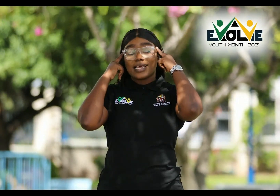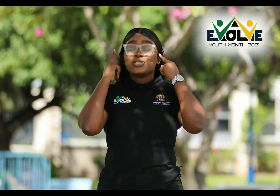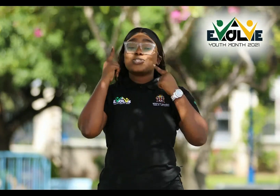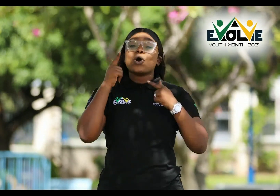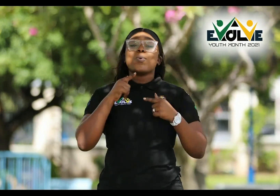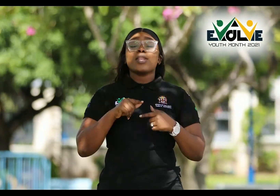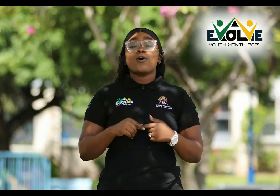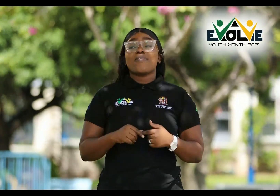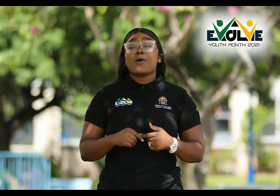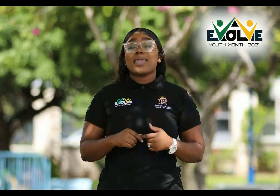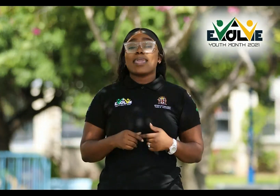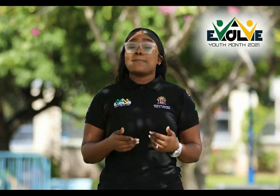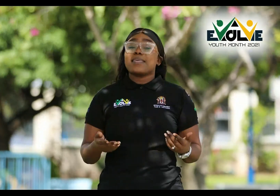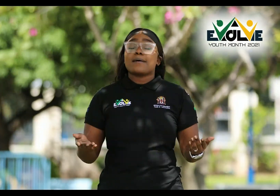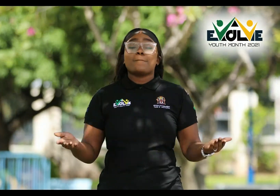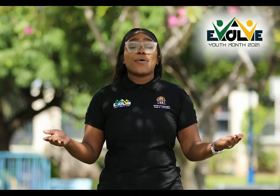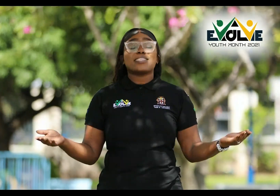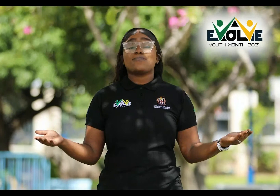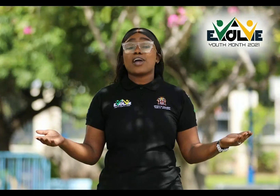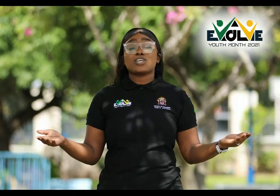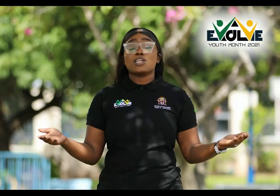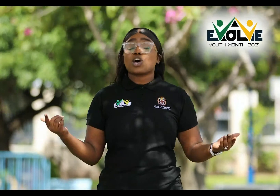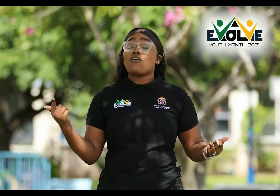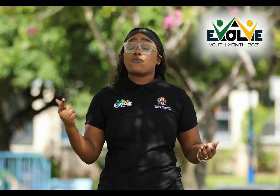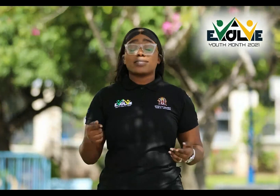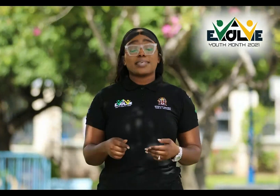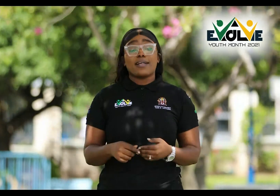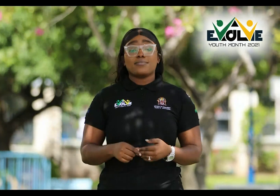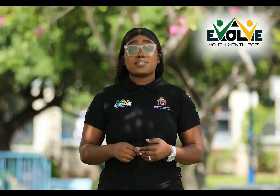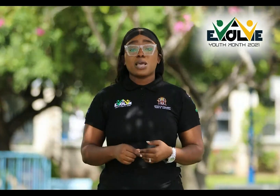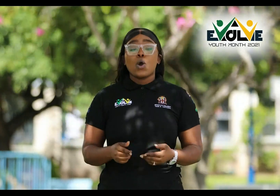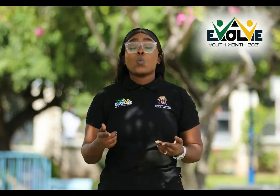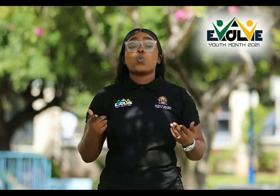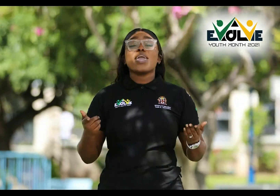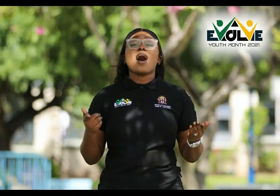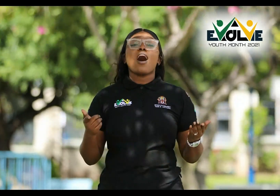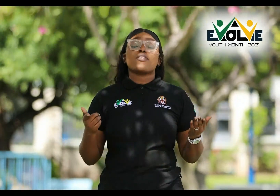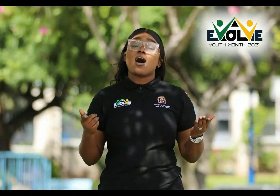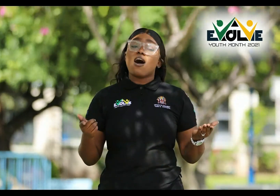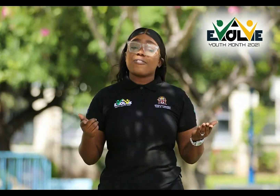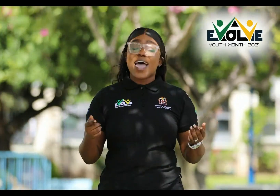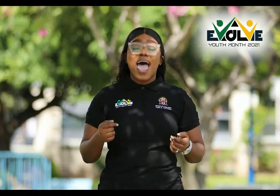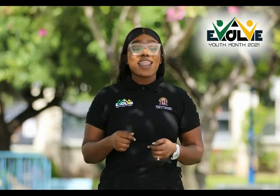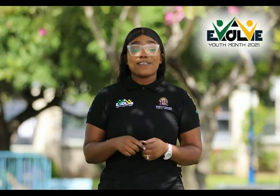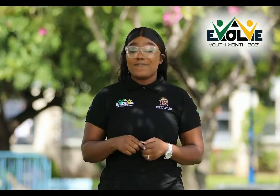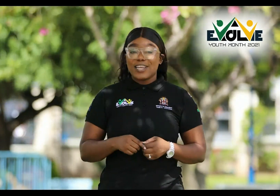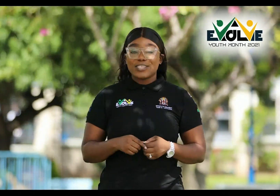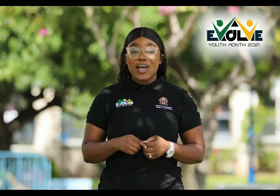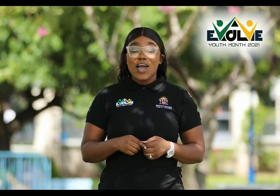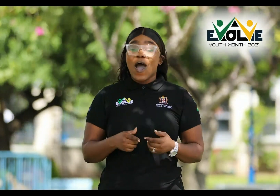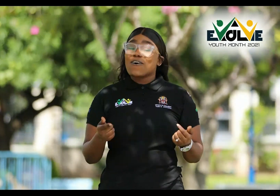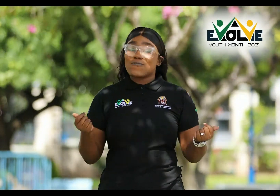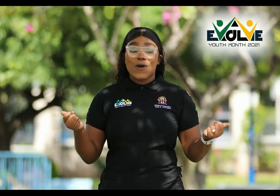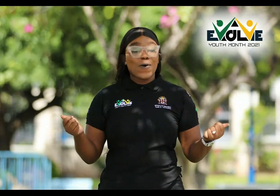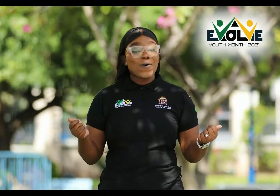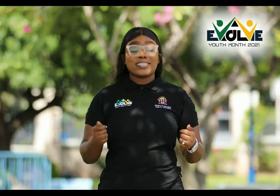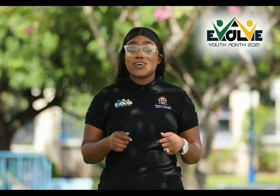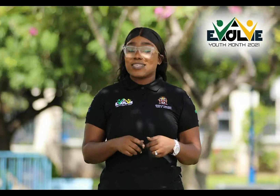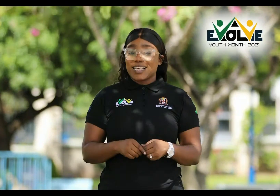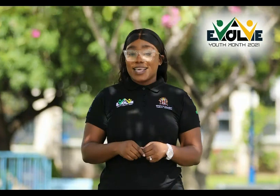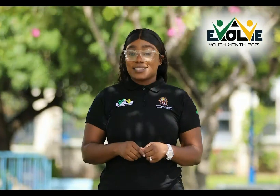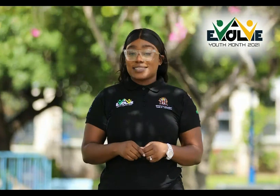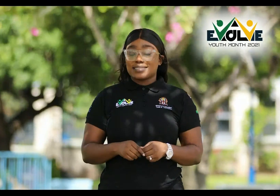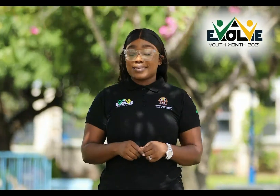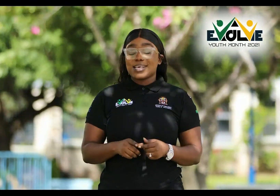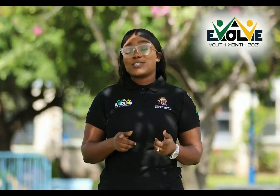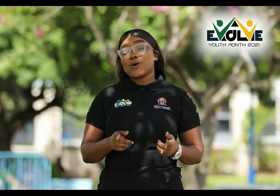mindset so we know that we can be the best versions of ourselves. We are the author and the finisher of our own